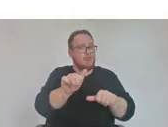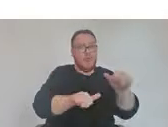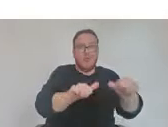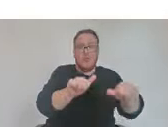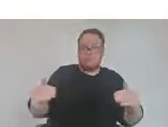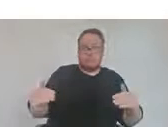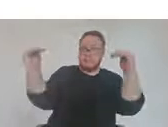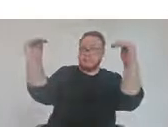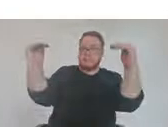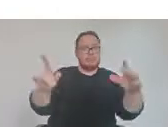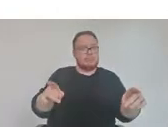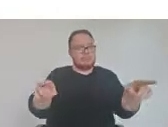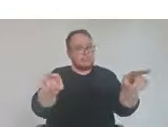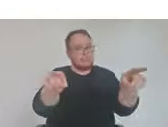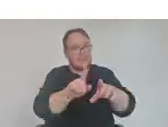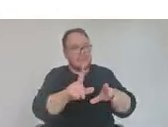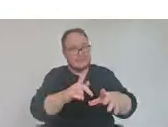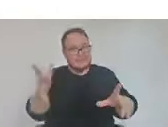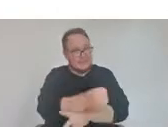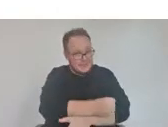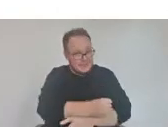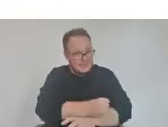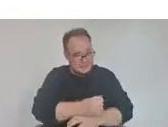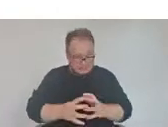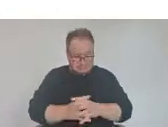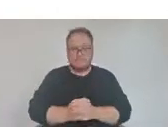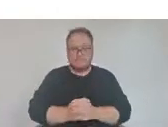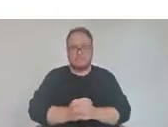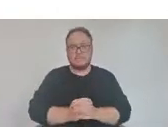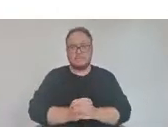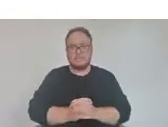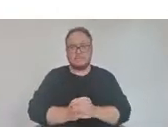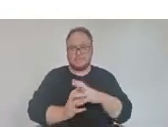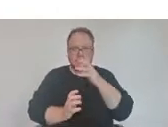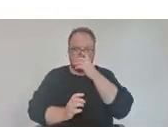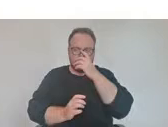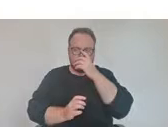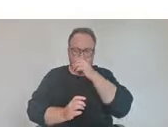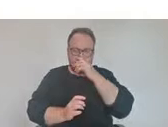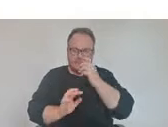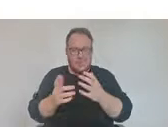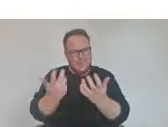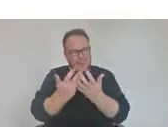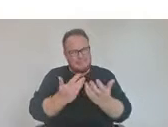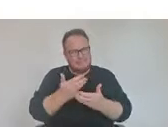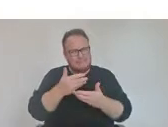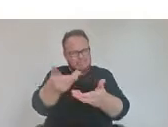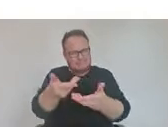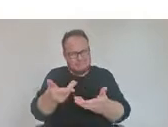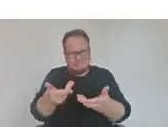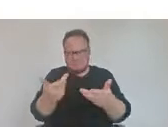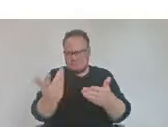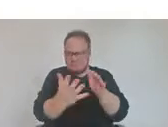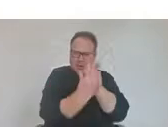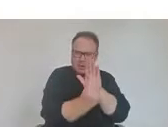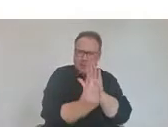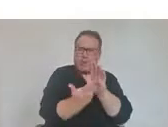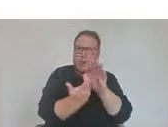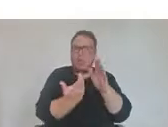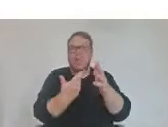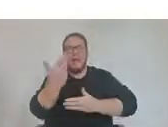considerable success. So I'd like to run through a little bit about how we've delivered this, the model of delivery, and how we've used